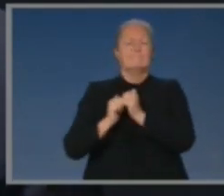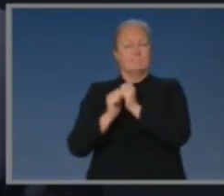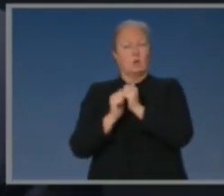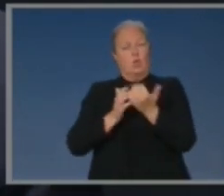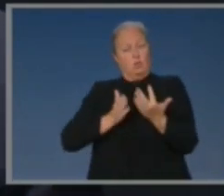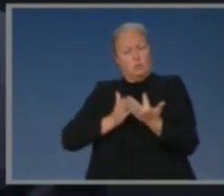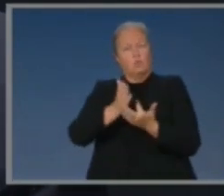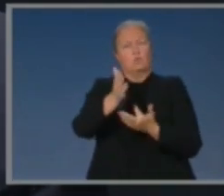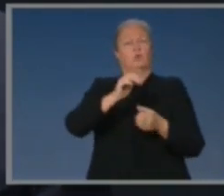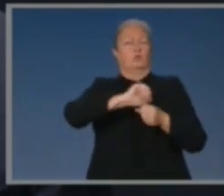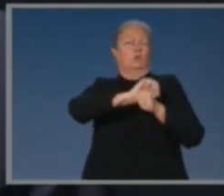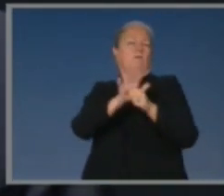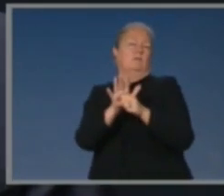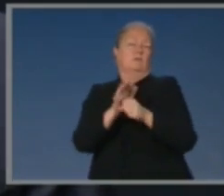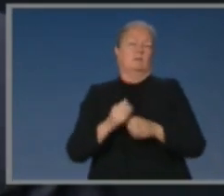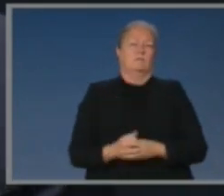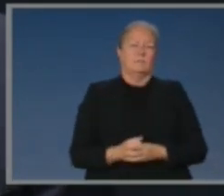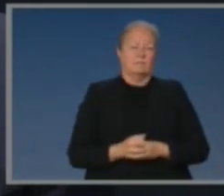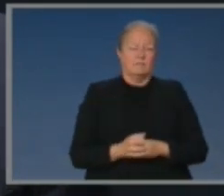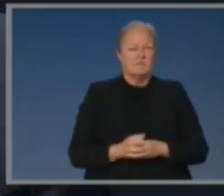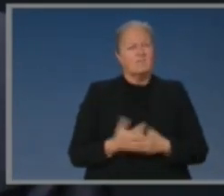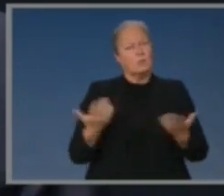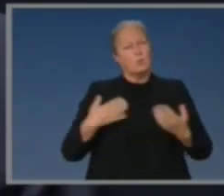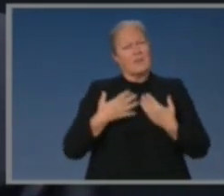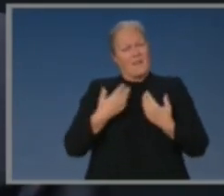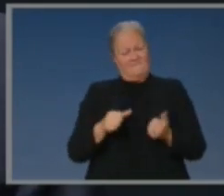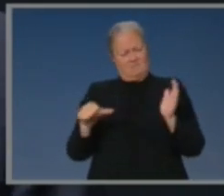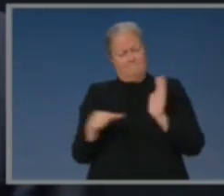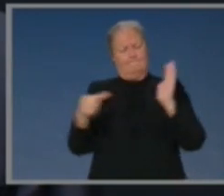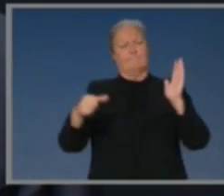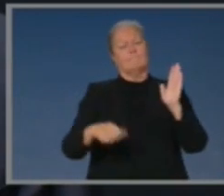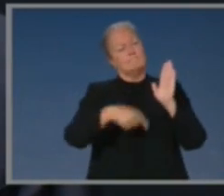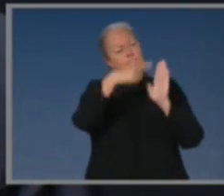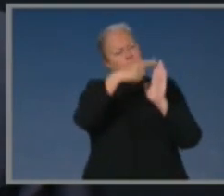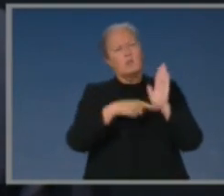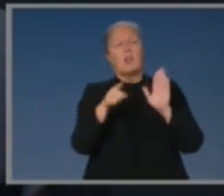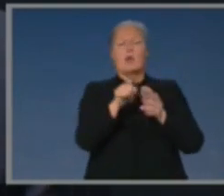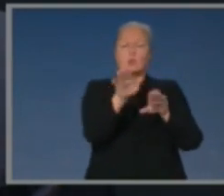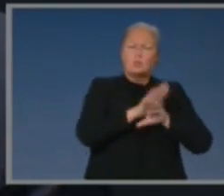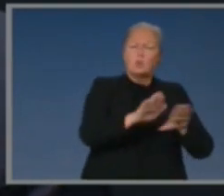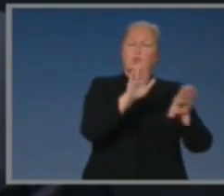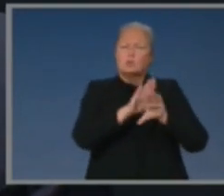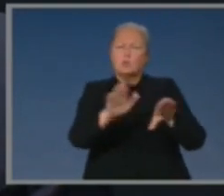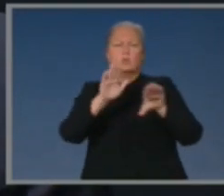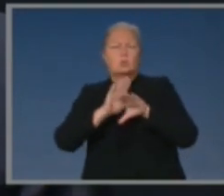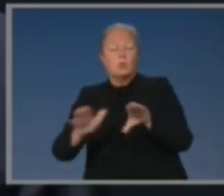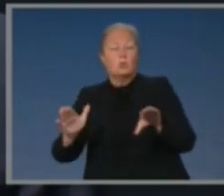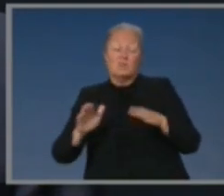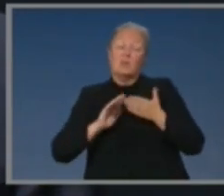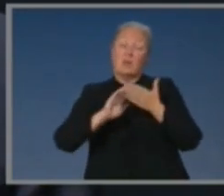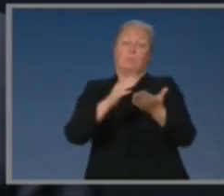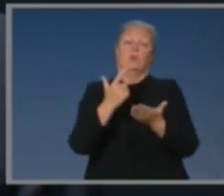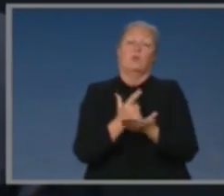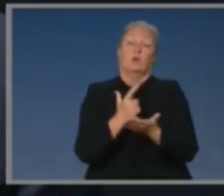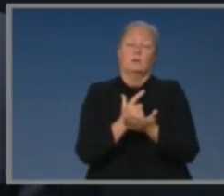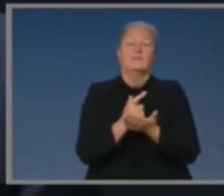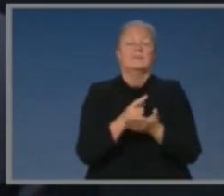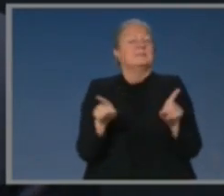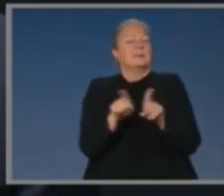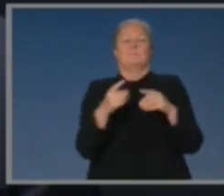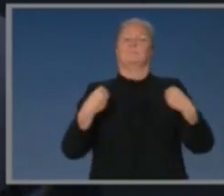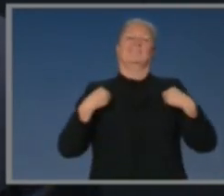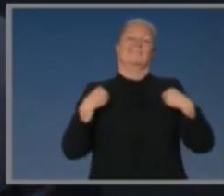seen that disciplined approach turn out very good results for the community. The business sector is exactly the same. We've been